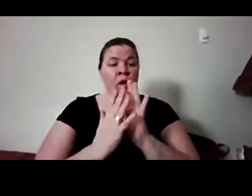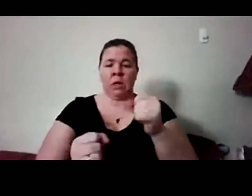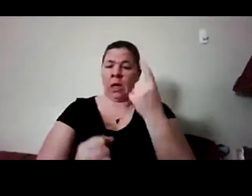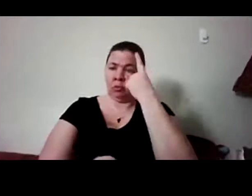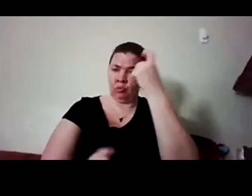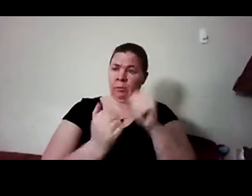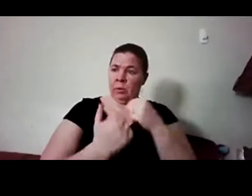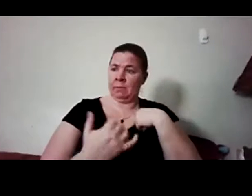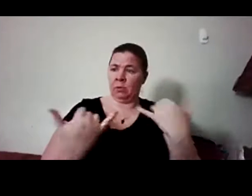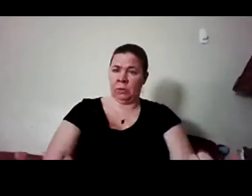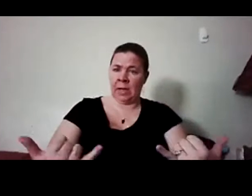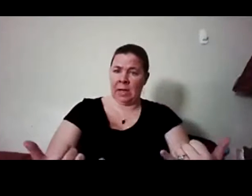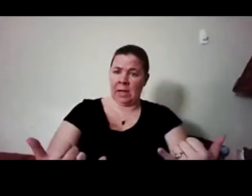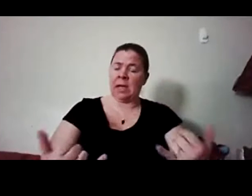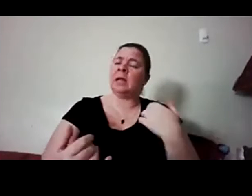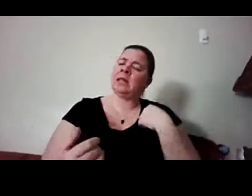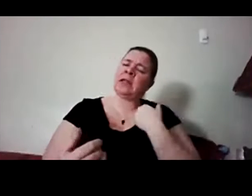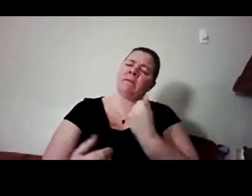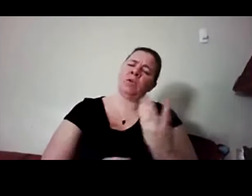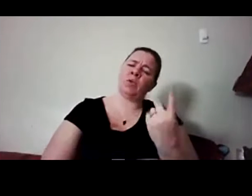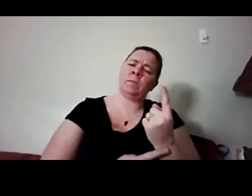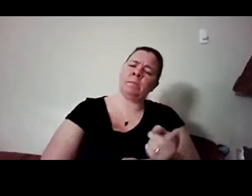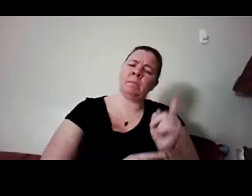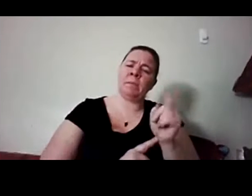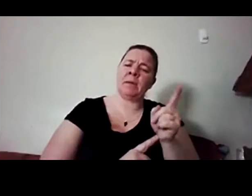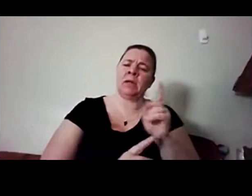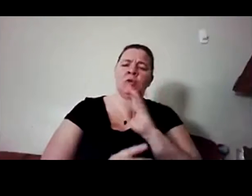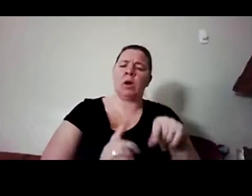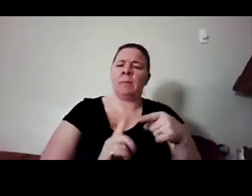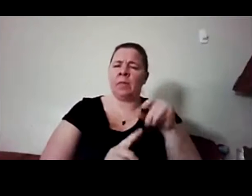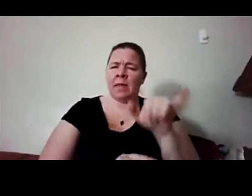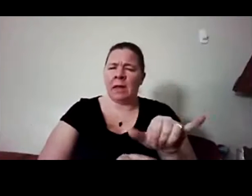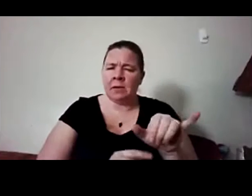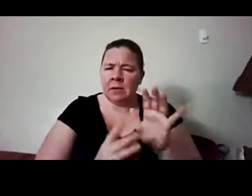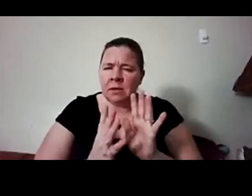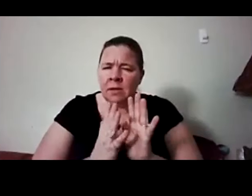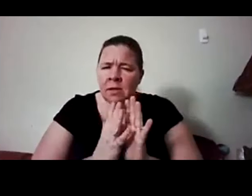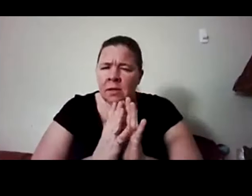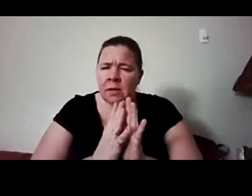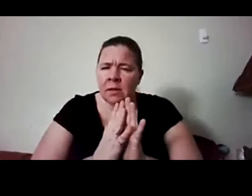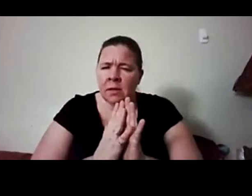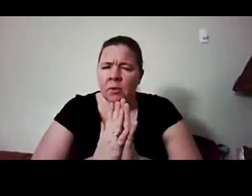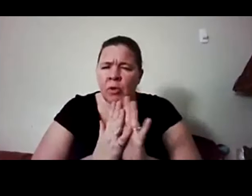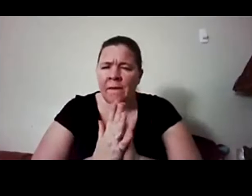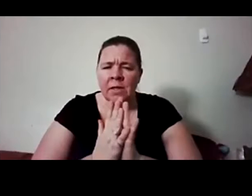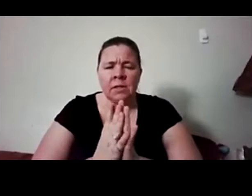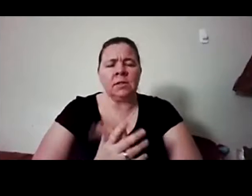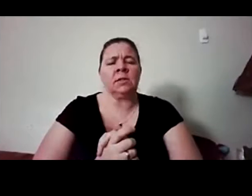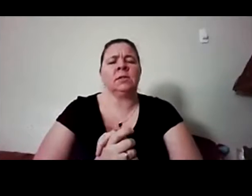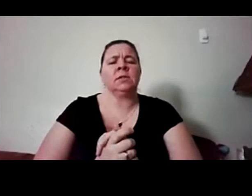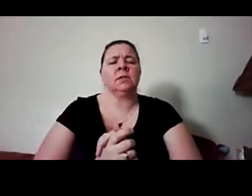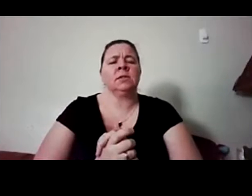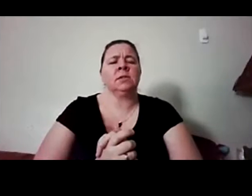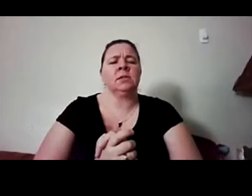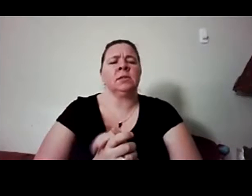today. So let's spend a couple minutes talking about traffic. Okay, so what is traffic? It's